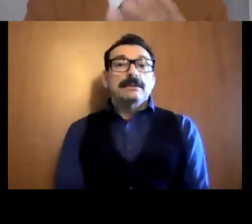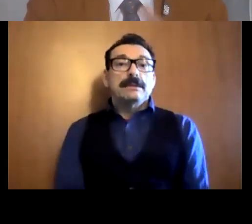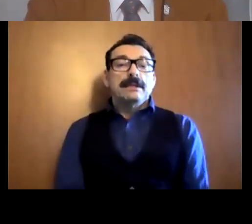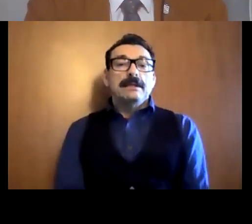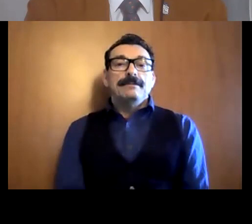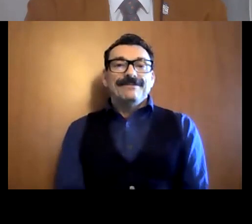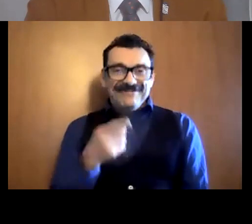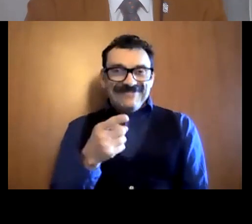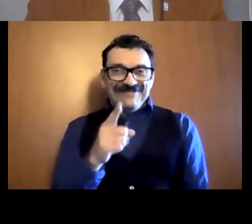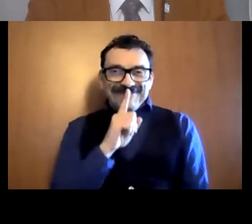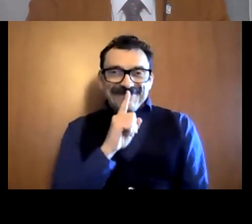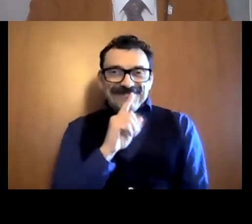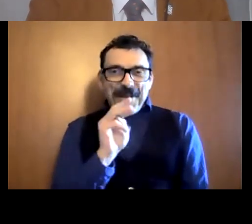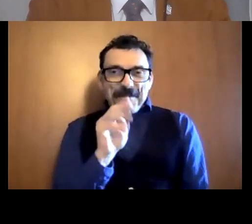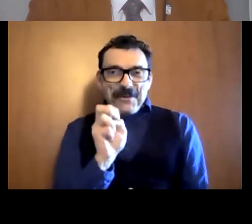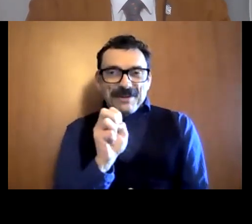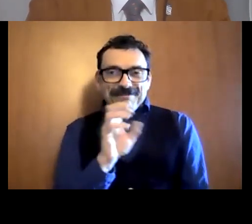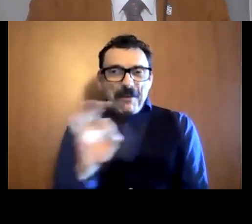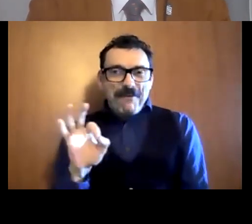And make sure you unmute.